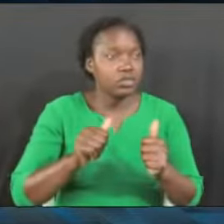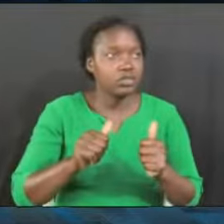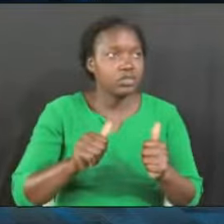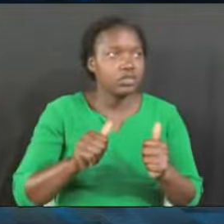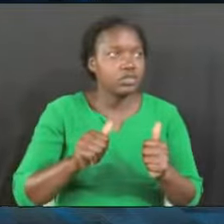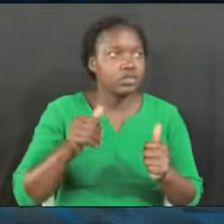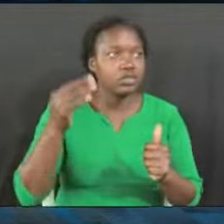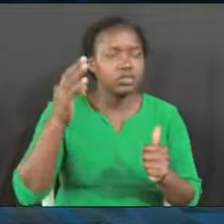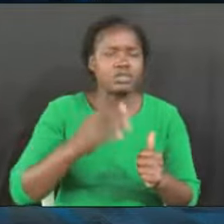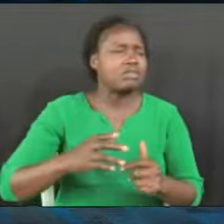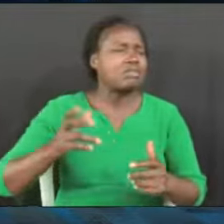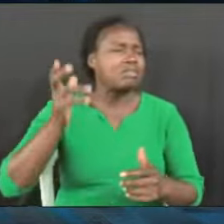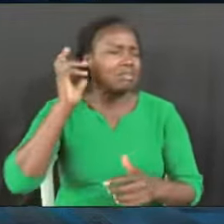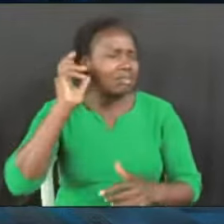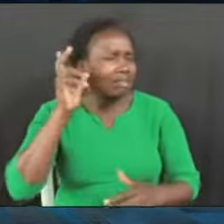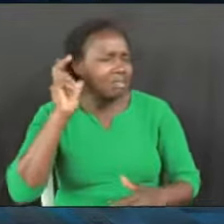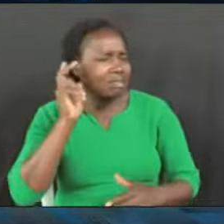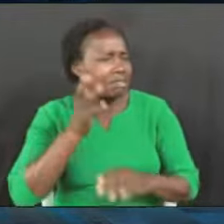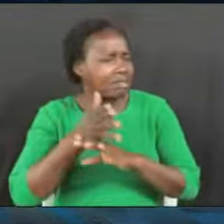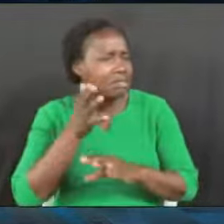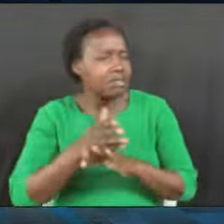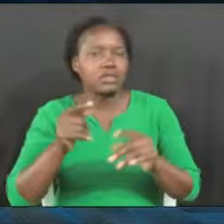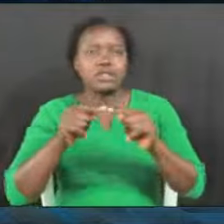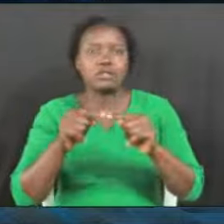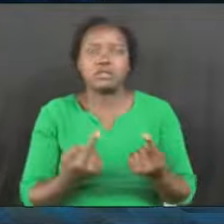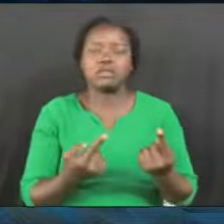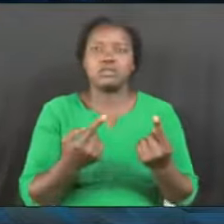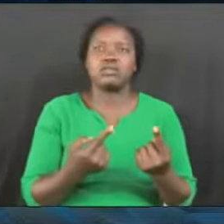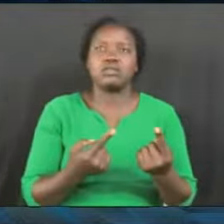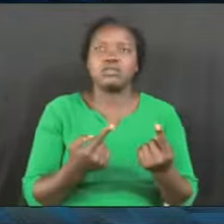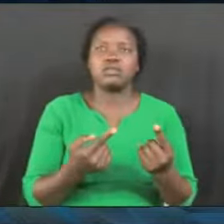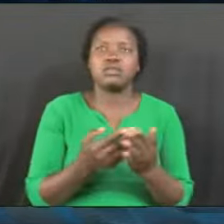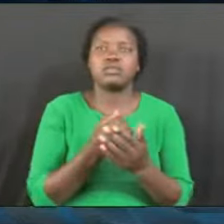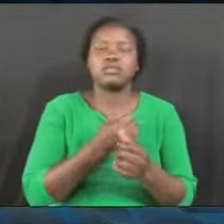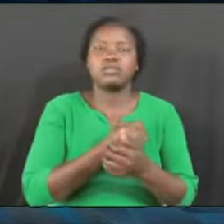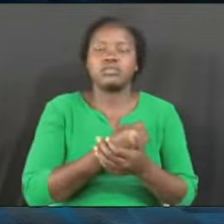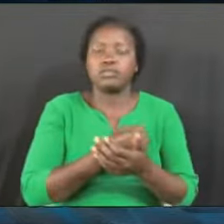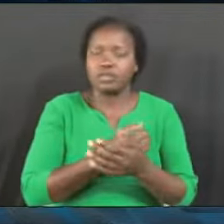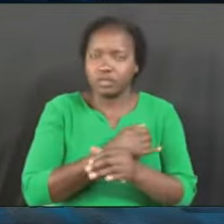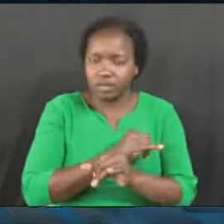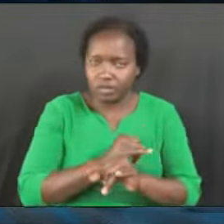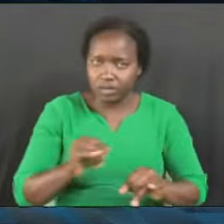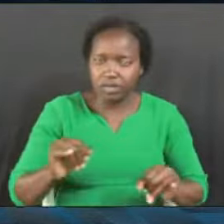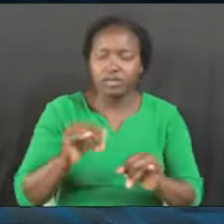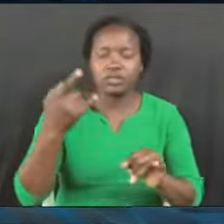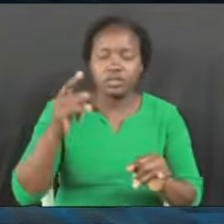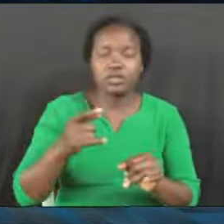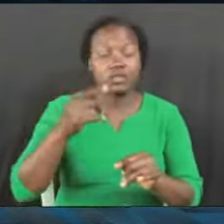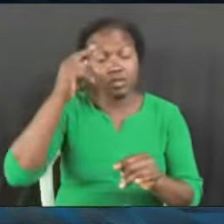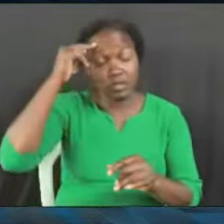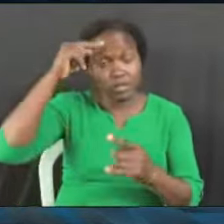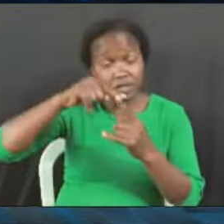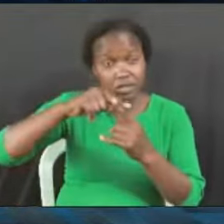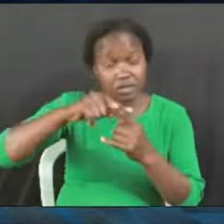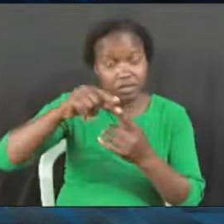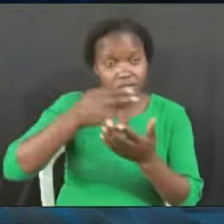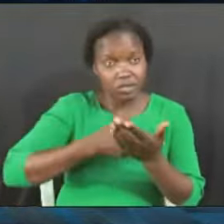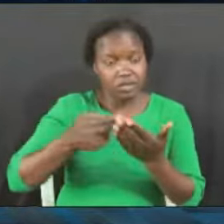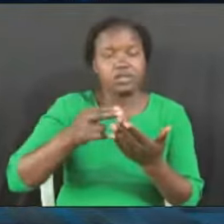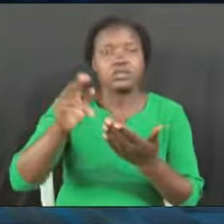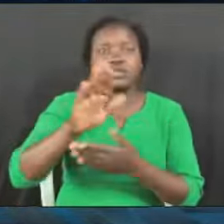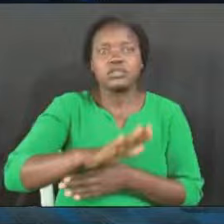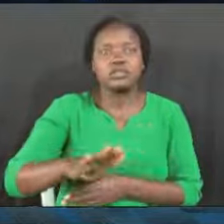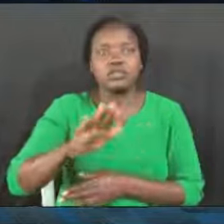and blasphemy, violating the sanctity and the purpose of that sacred place. The most holy